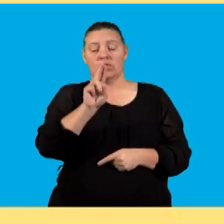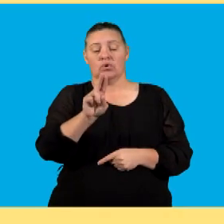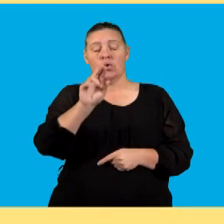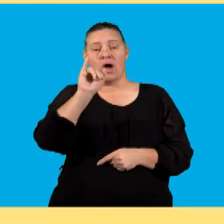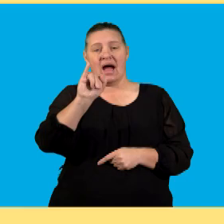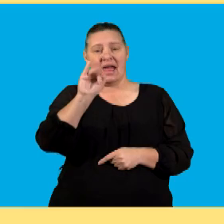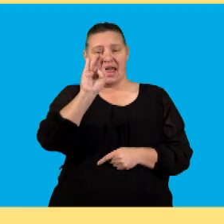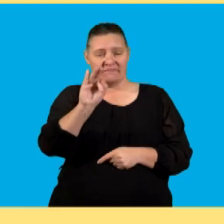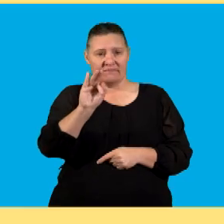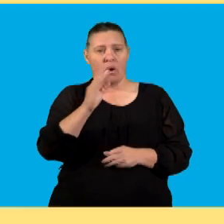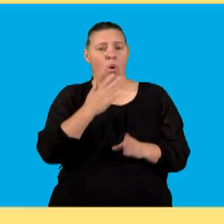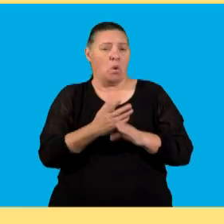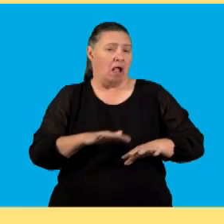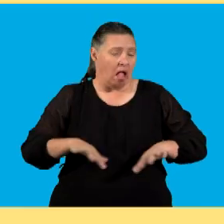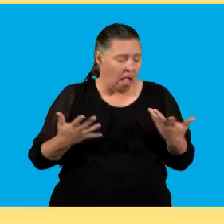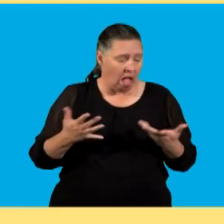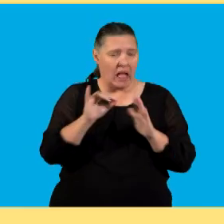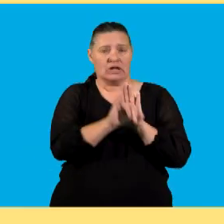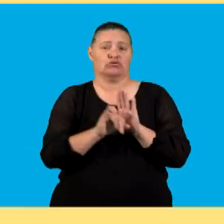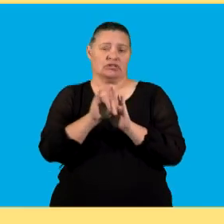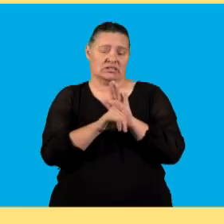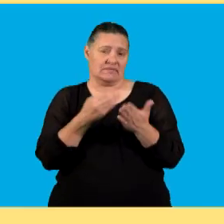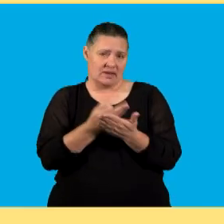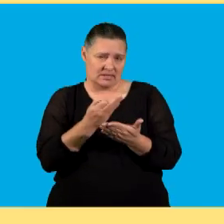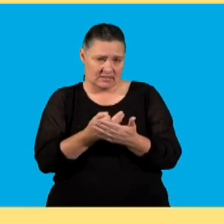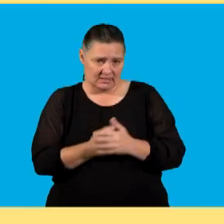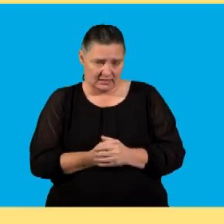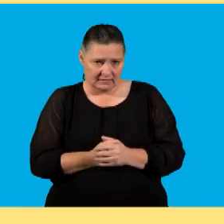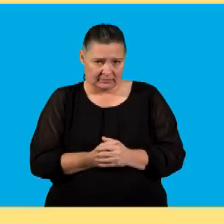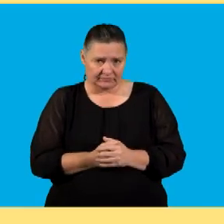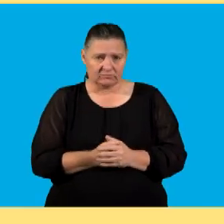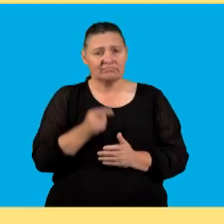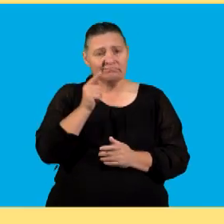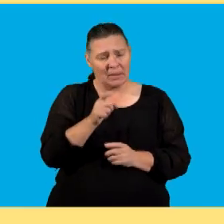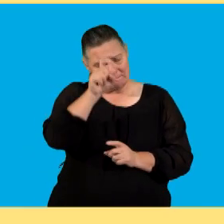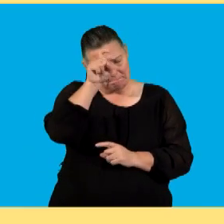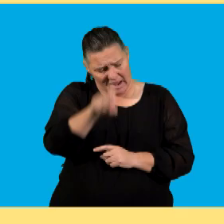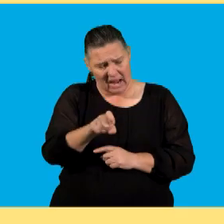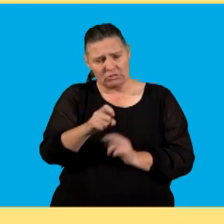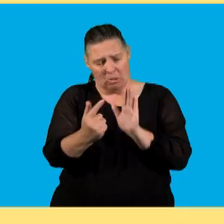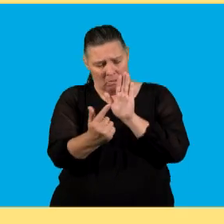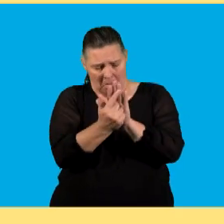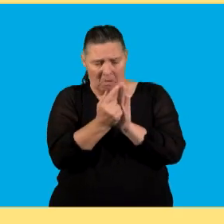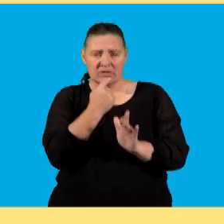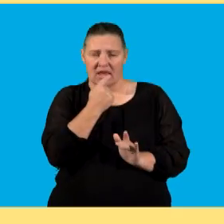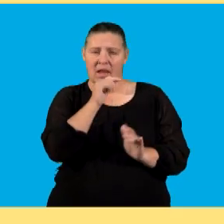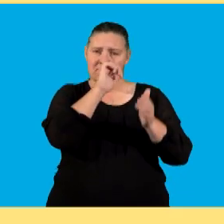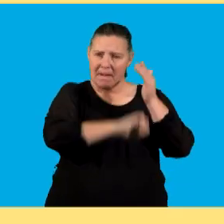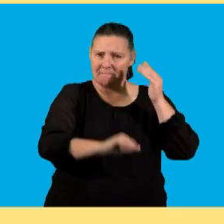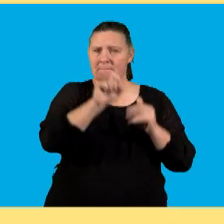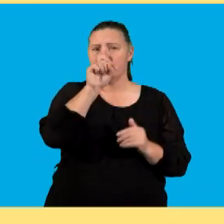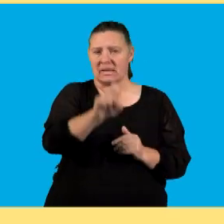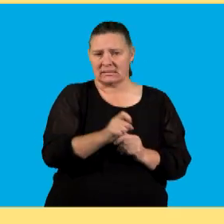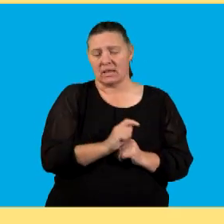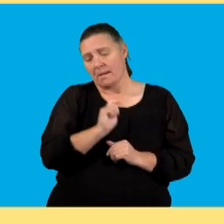call Unemployment Insurance Fund, UIF. This is a compulsory deduction and it is